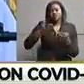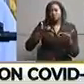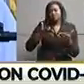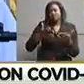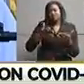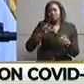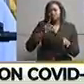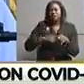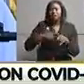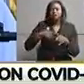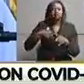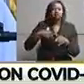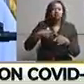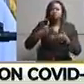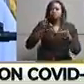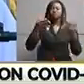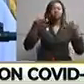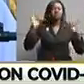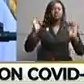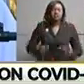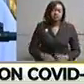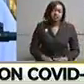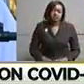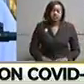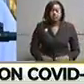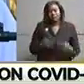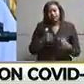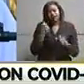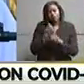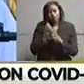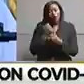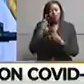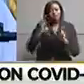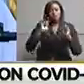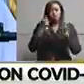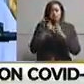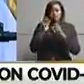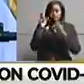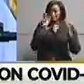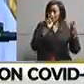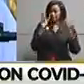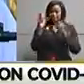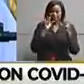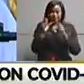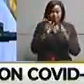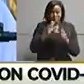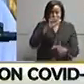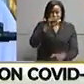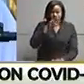But this is the work of what they call the surveillance teams.